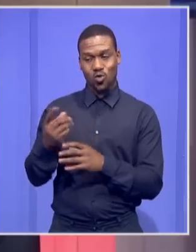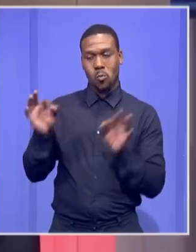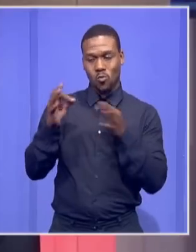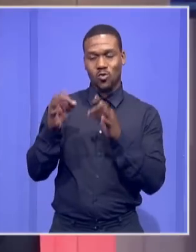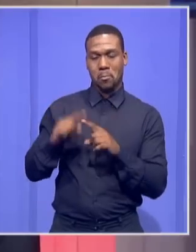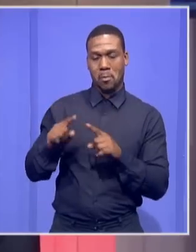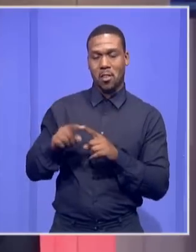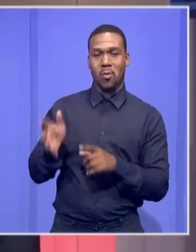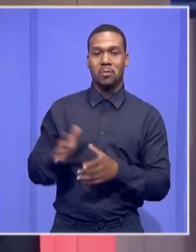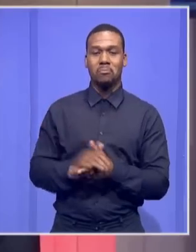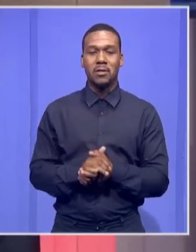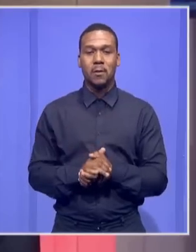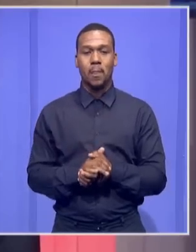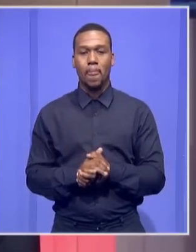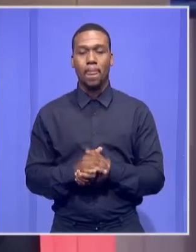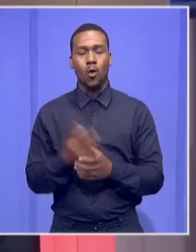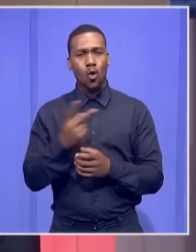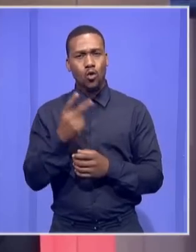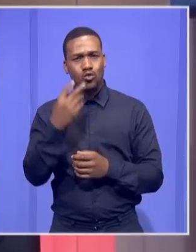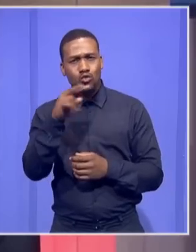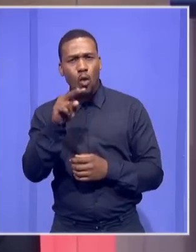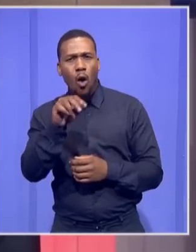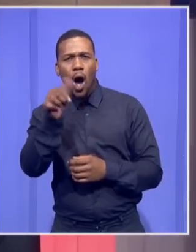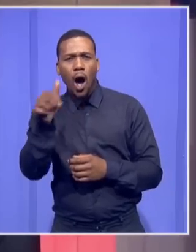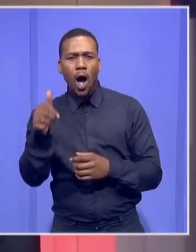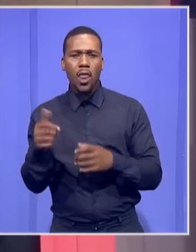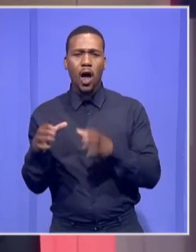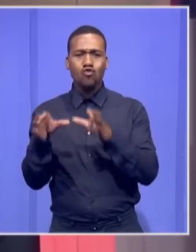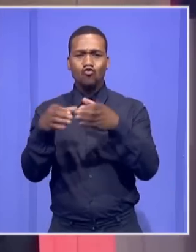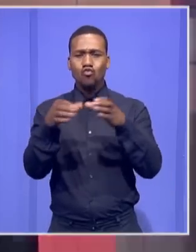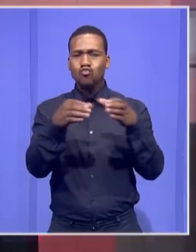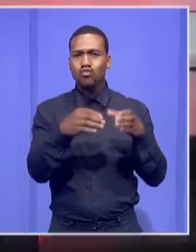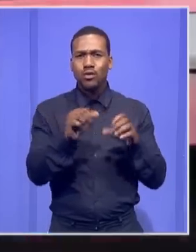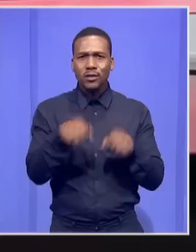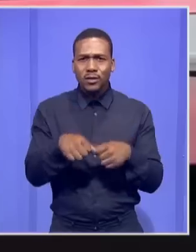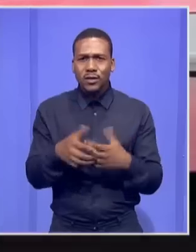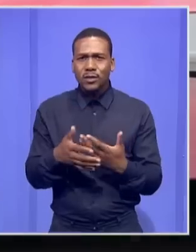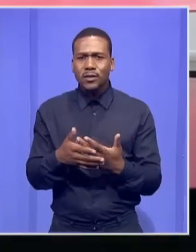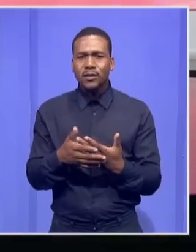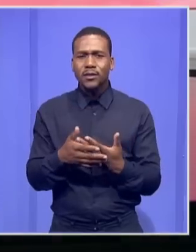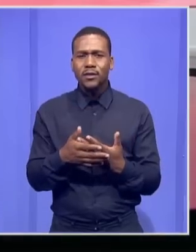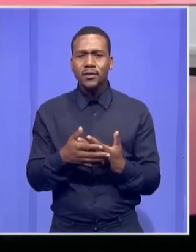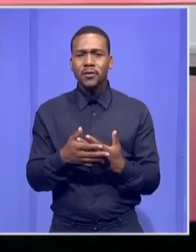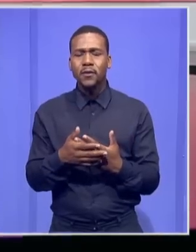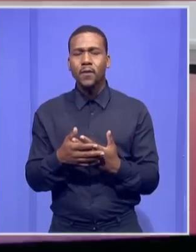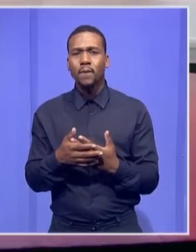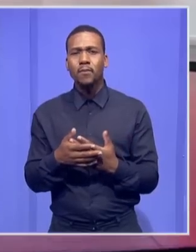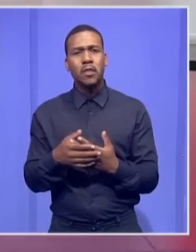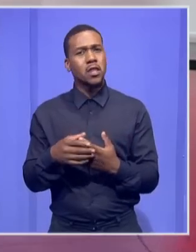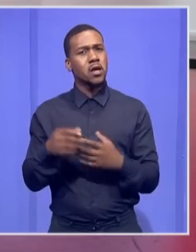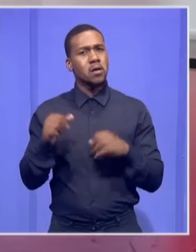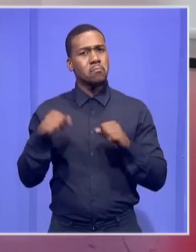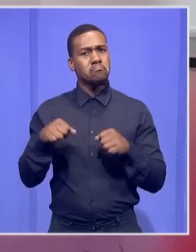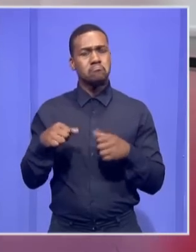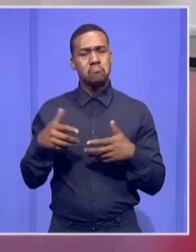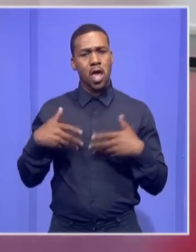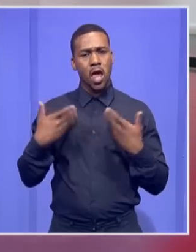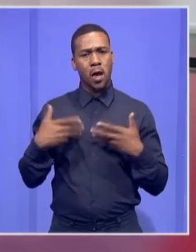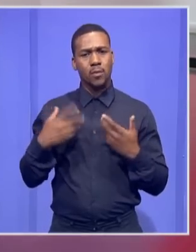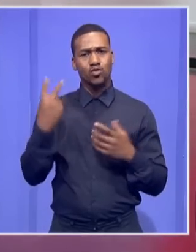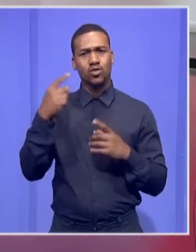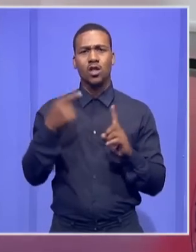saw Anton Deck. They were there as well. And the Vogue editor. I really incredible to see him there as well. I